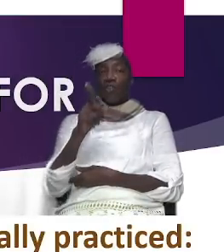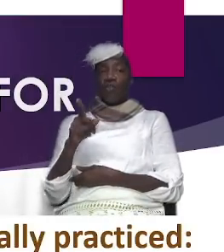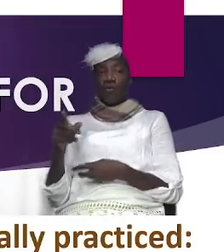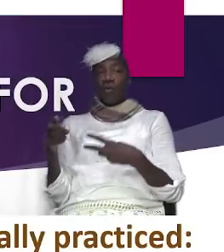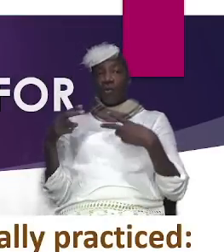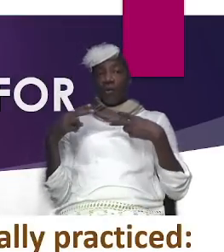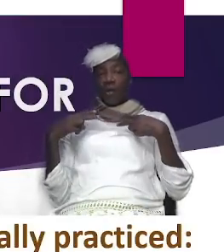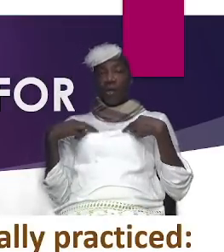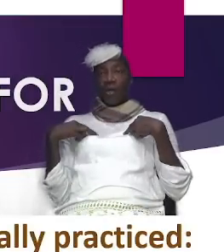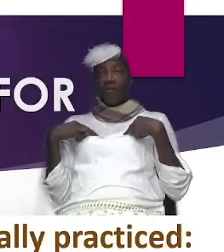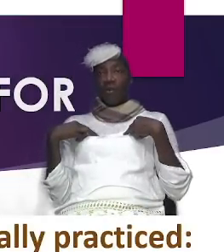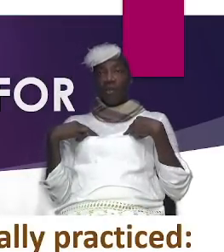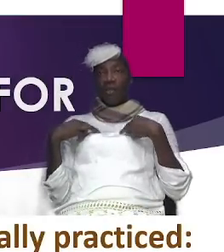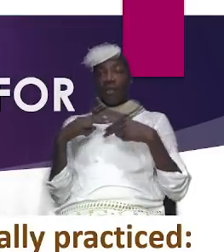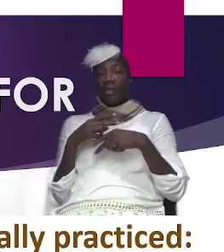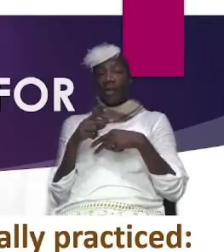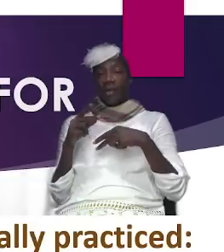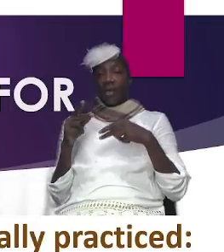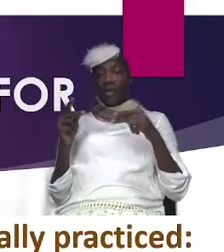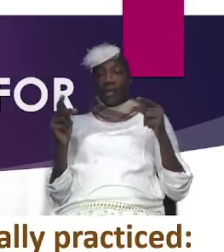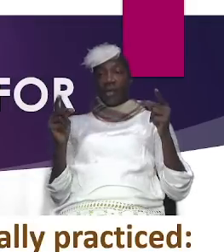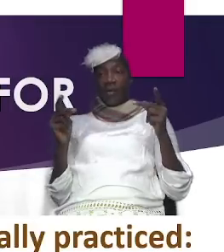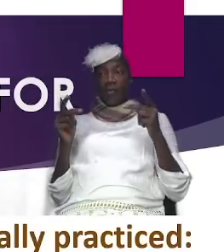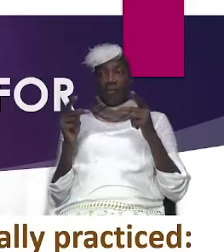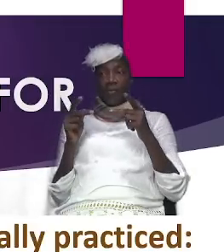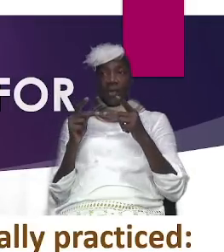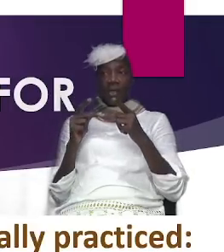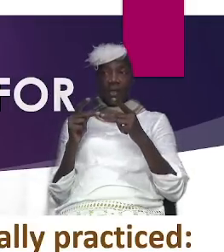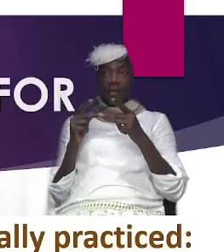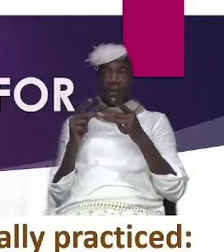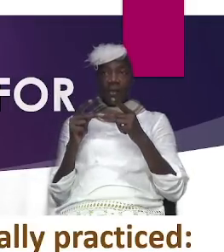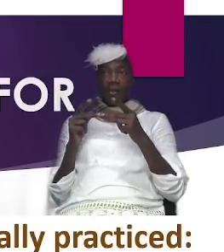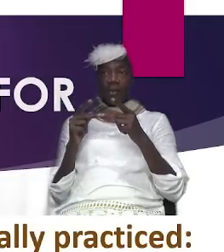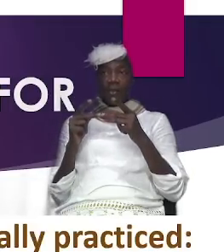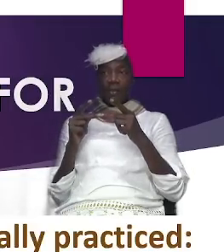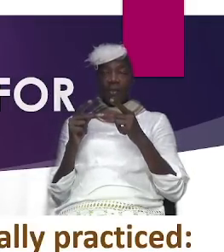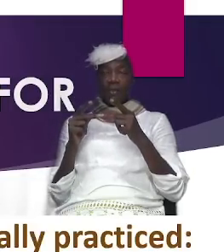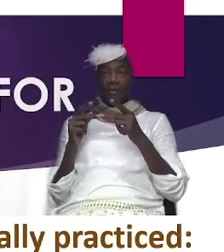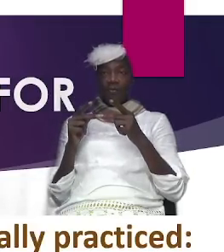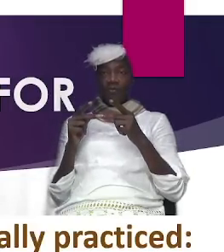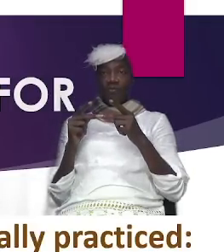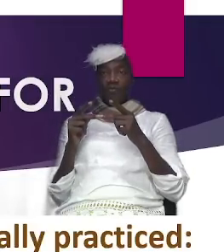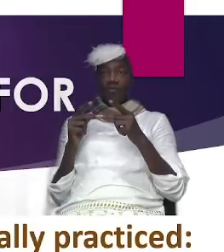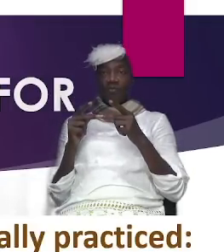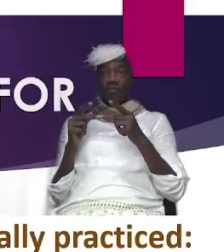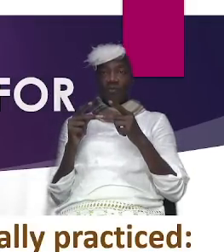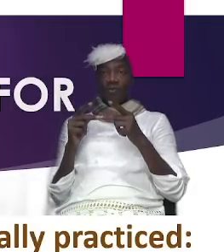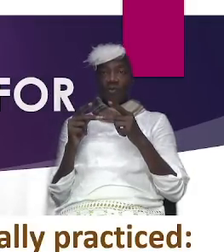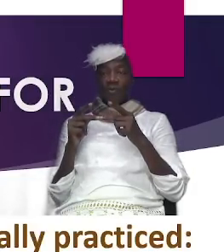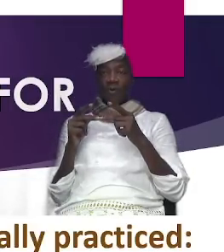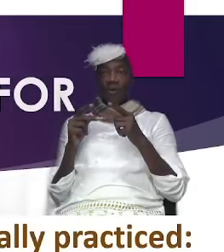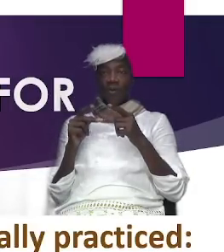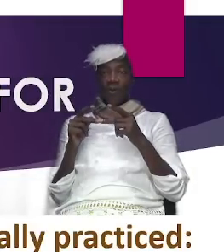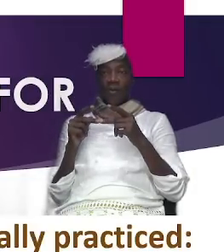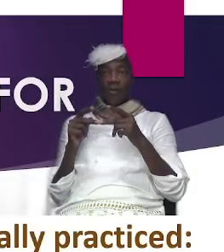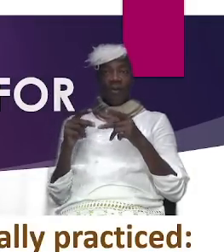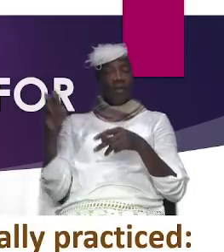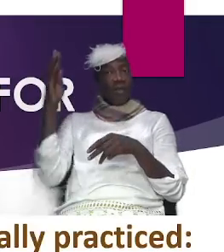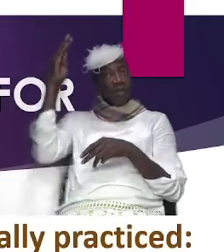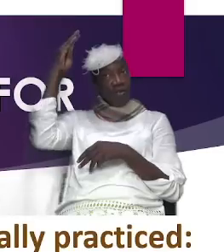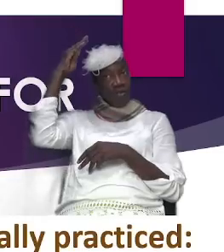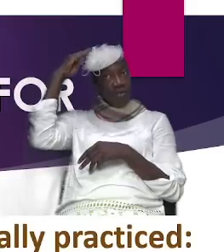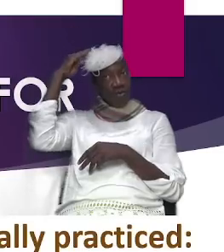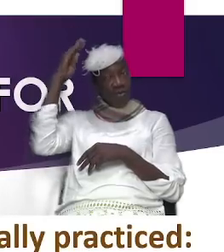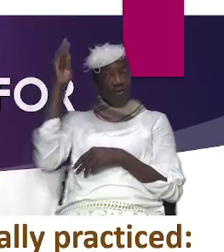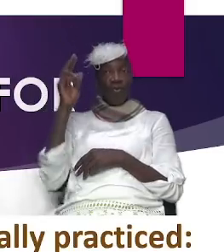it in place and have it in place properly. Now, the Jews had three spiritual disciplines